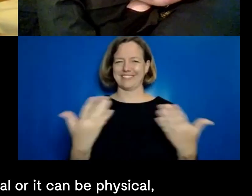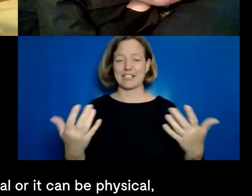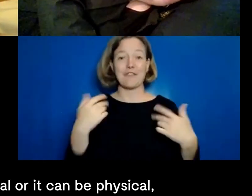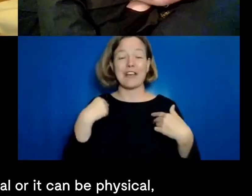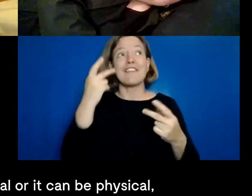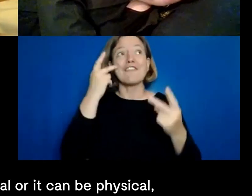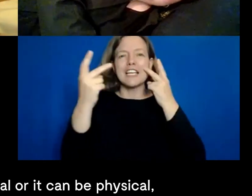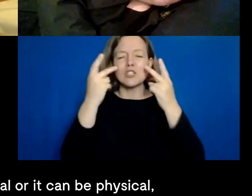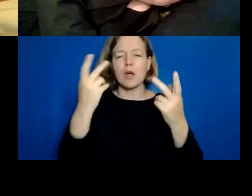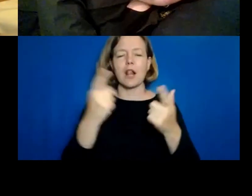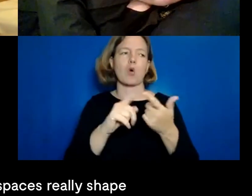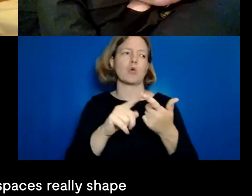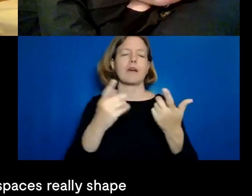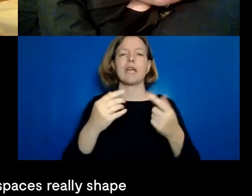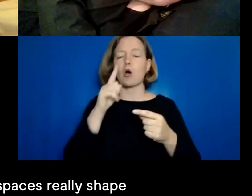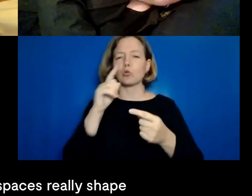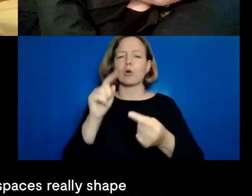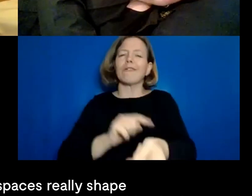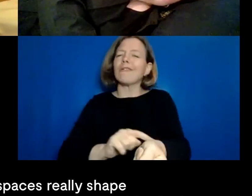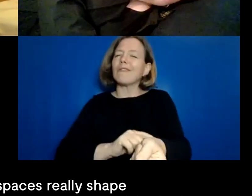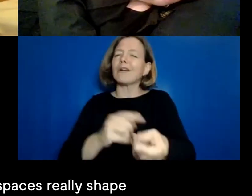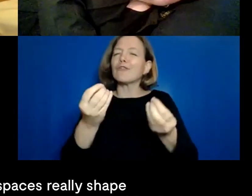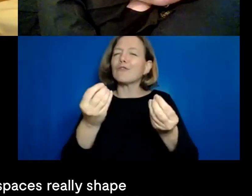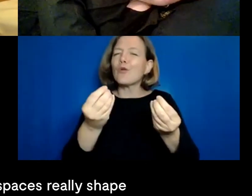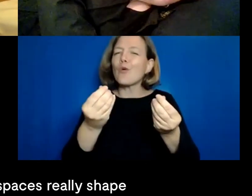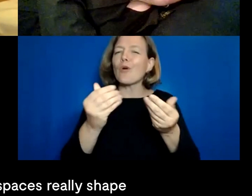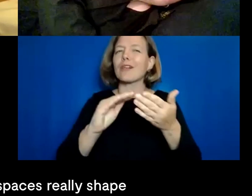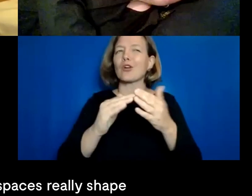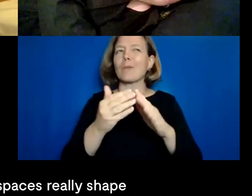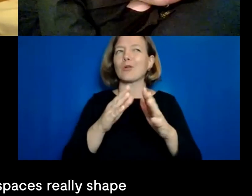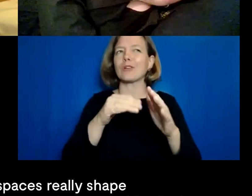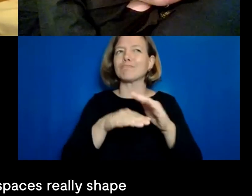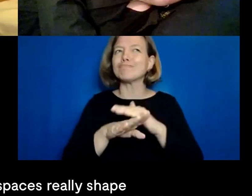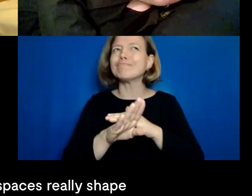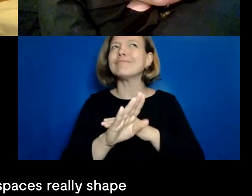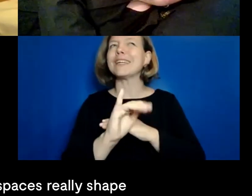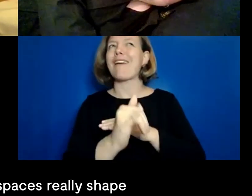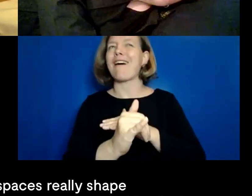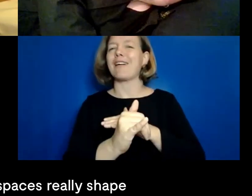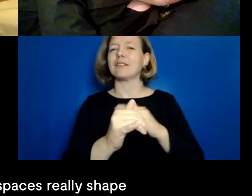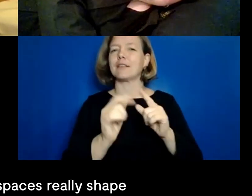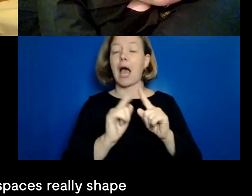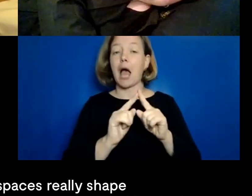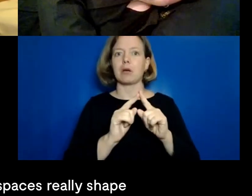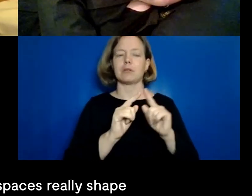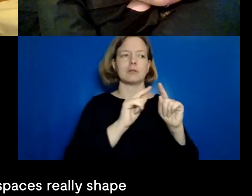be a feeling of community. But all those spaces really shape and sculpt